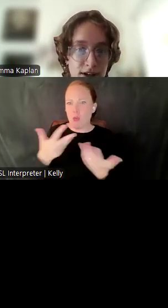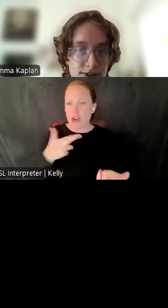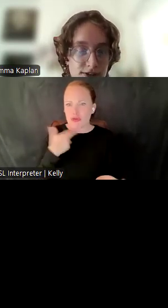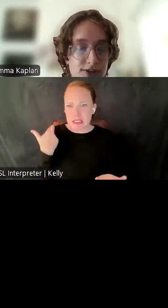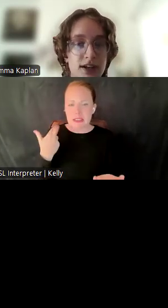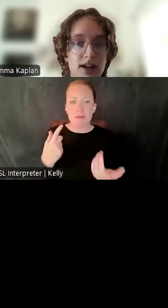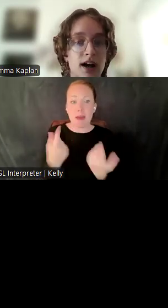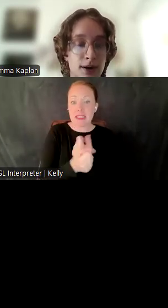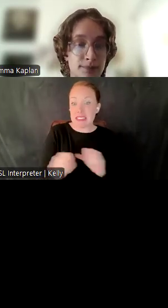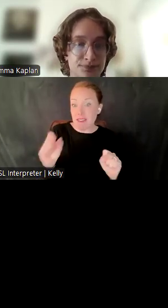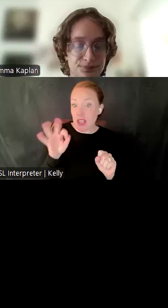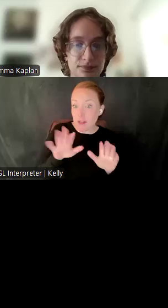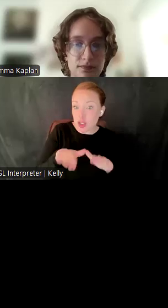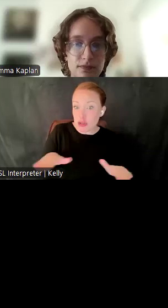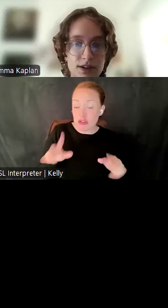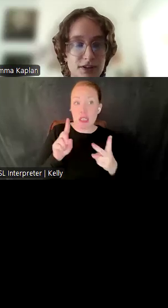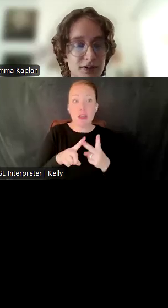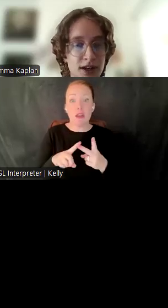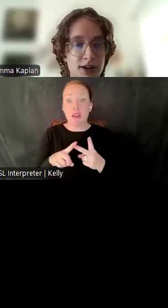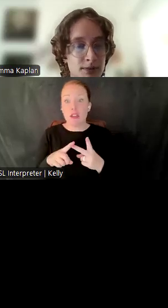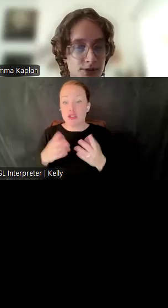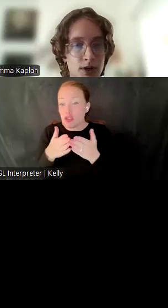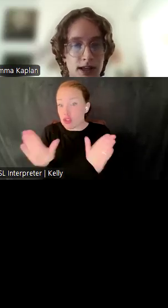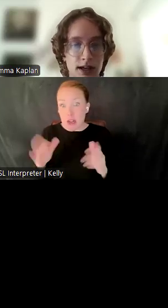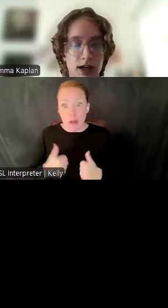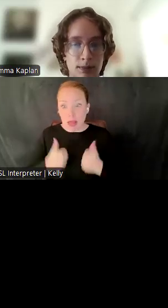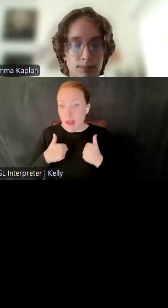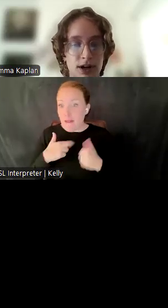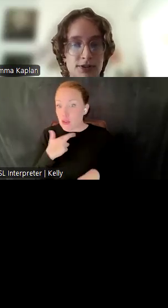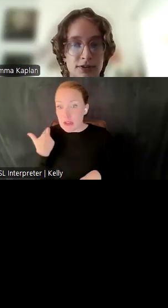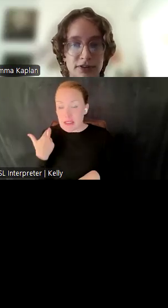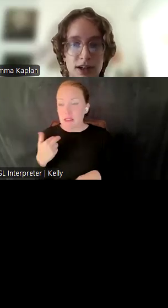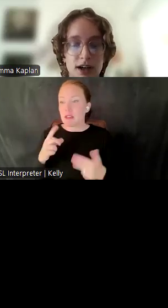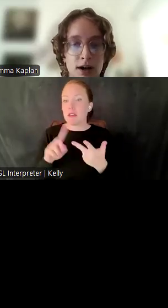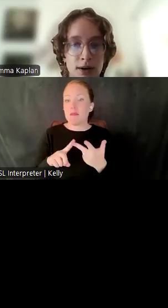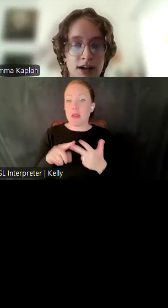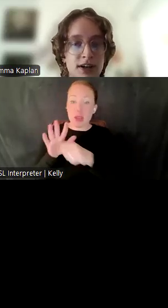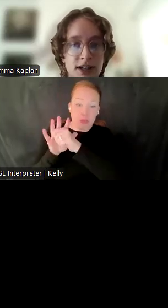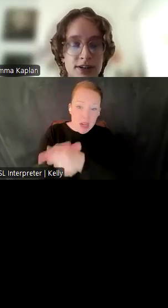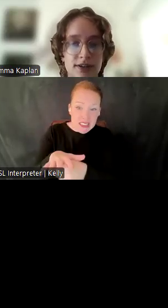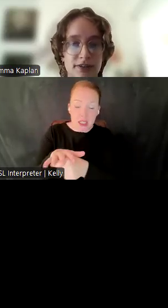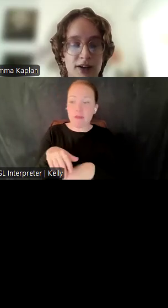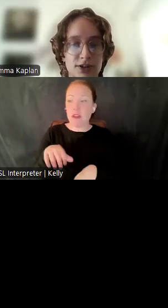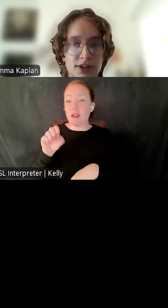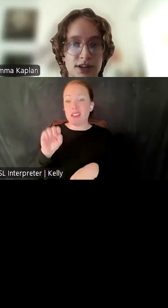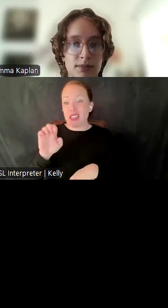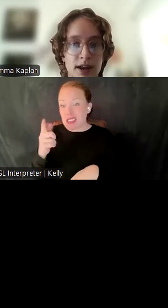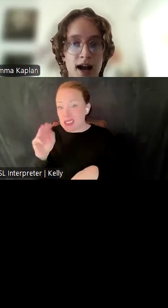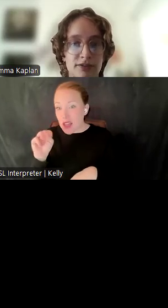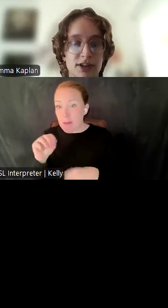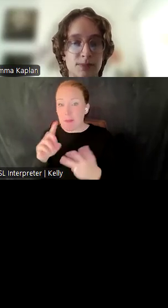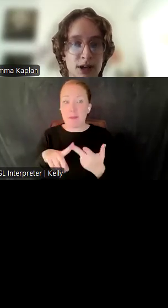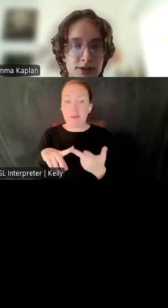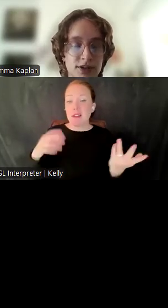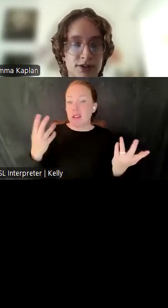general life risks, the different isms or like oppressive identity factors that they